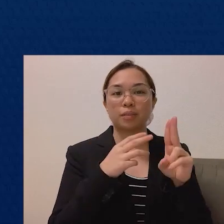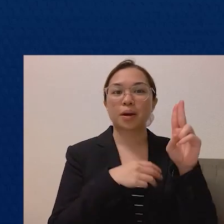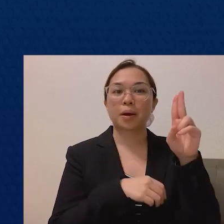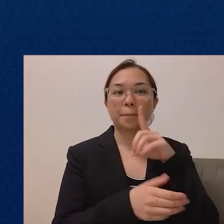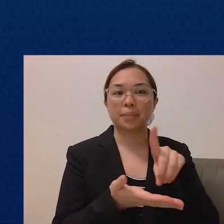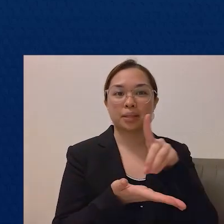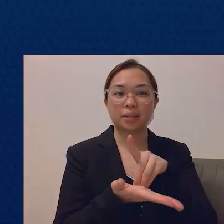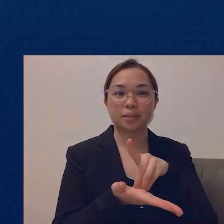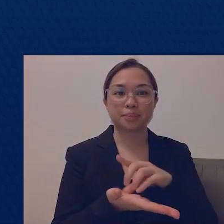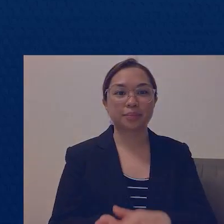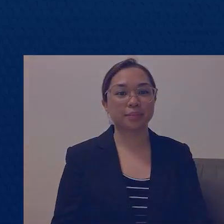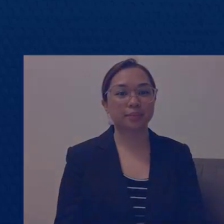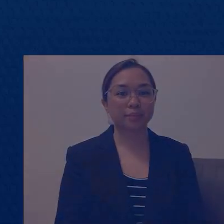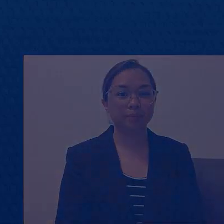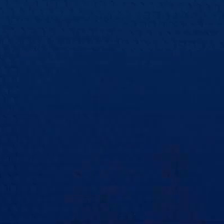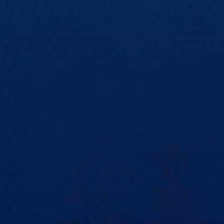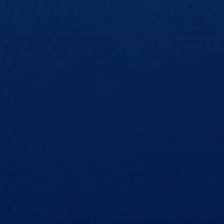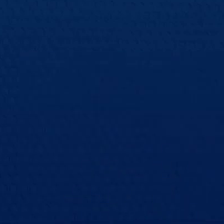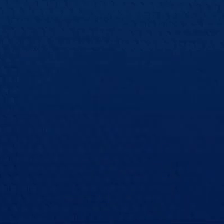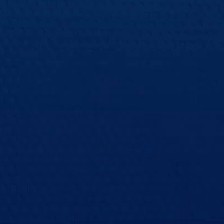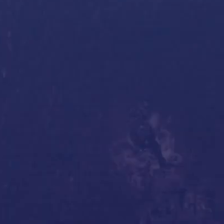events.